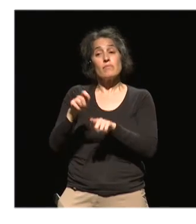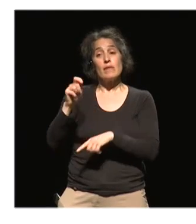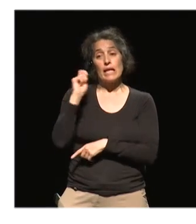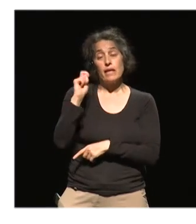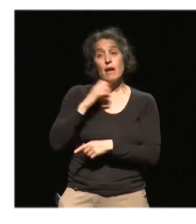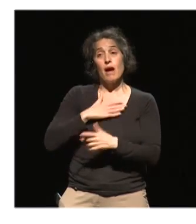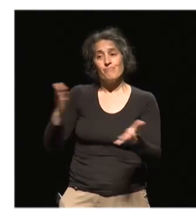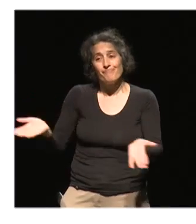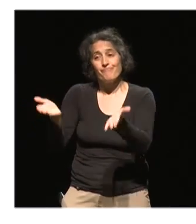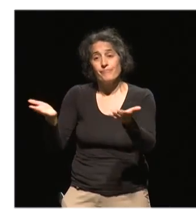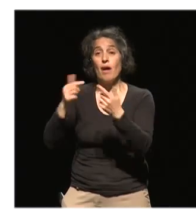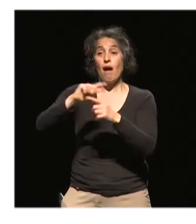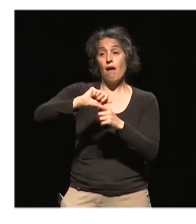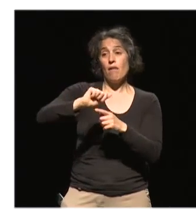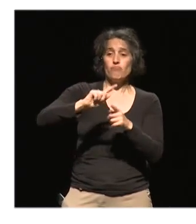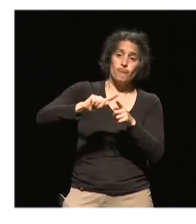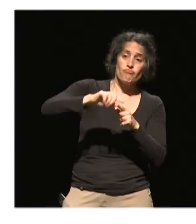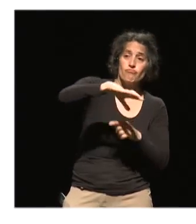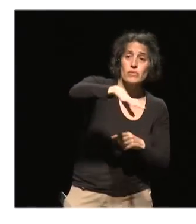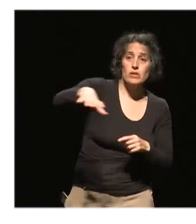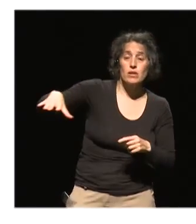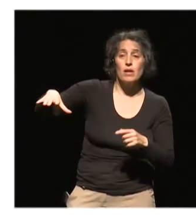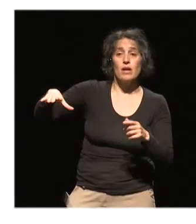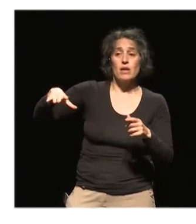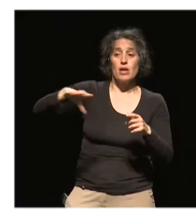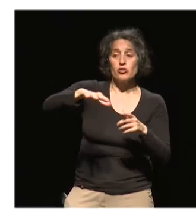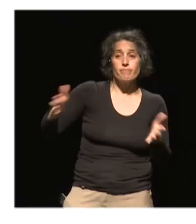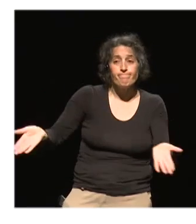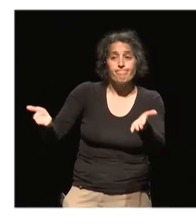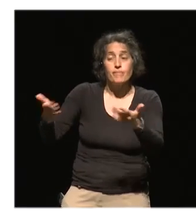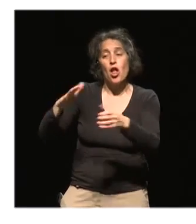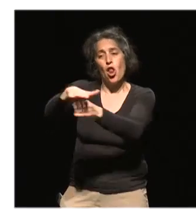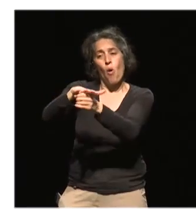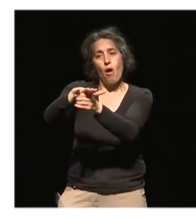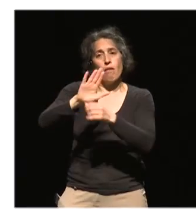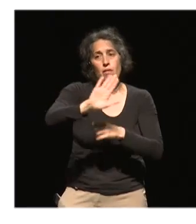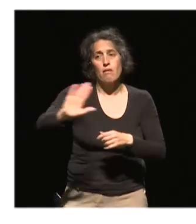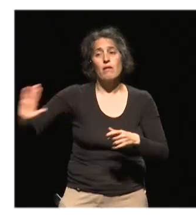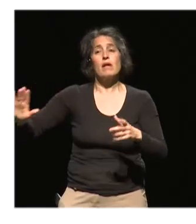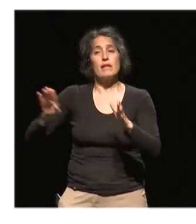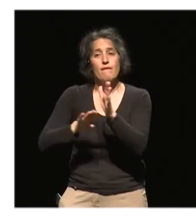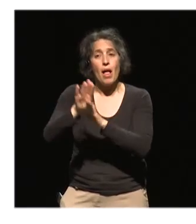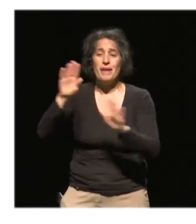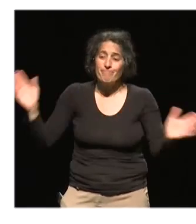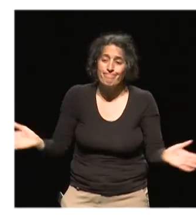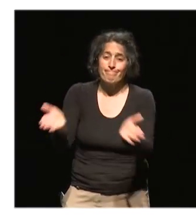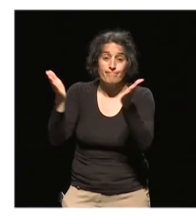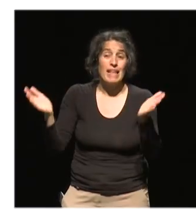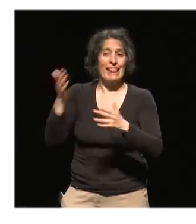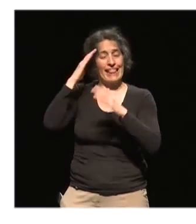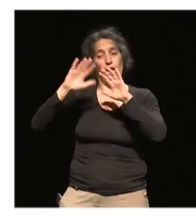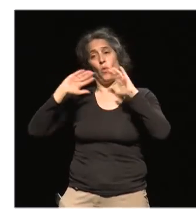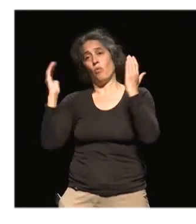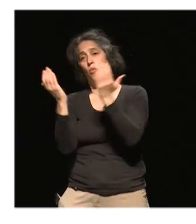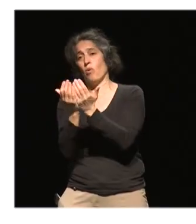get involved in low-carbon, climate-resilient development for their own good. And we think this is good for the globe